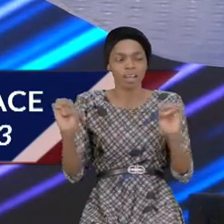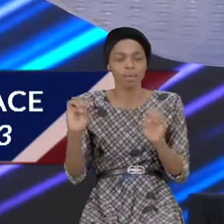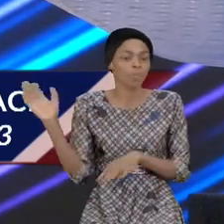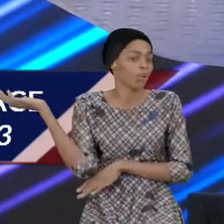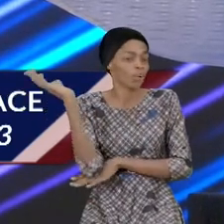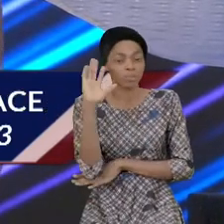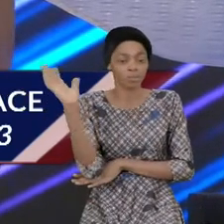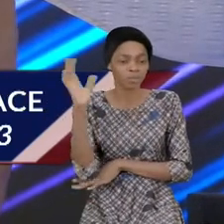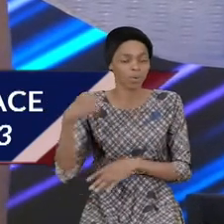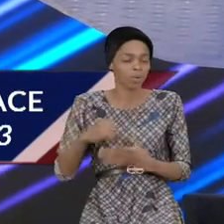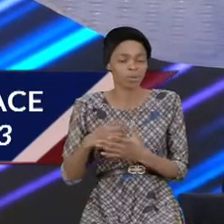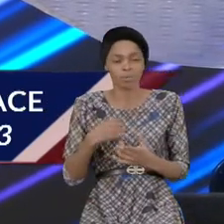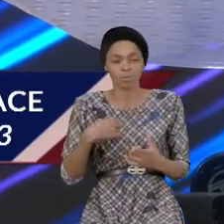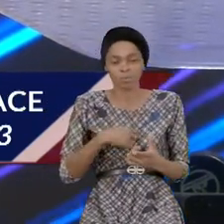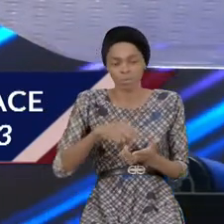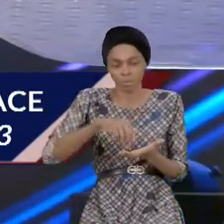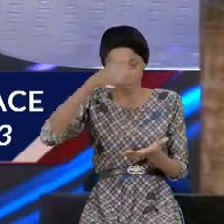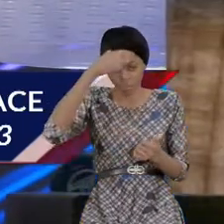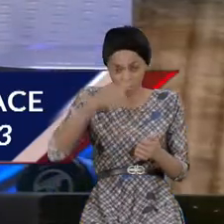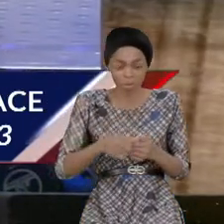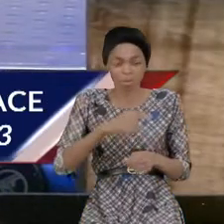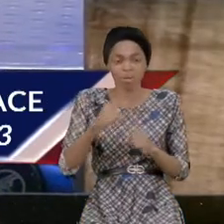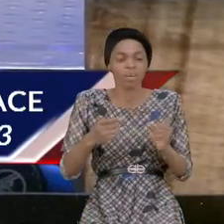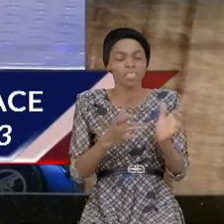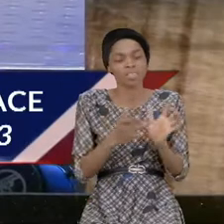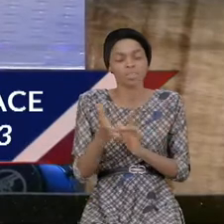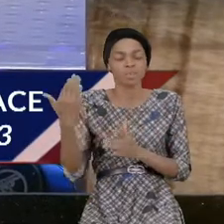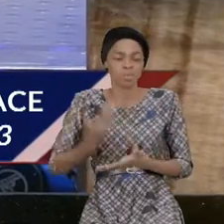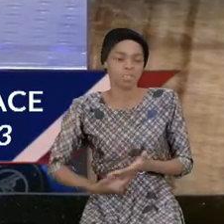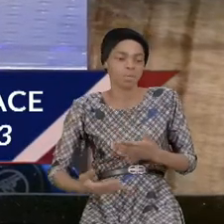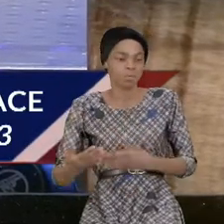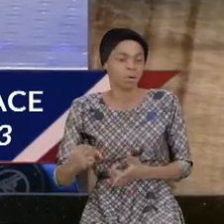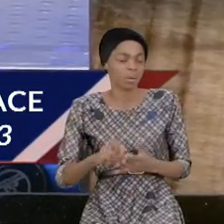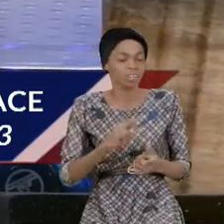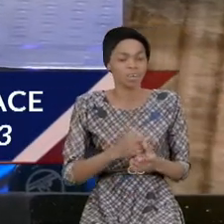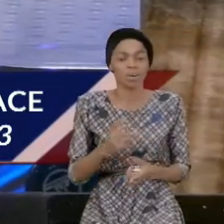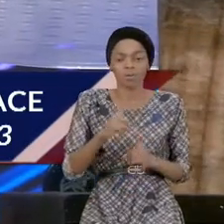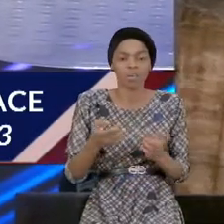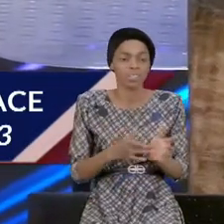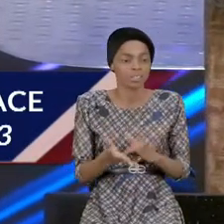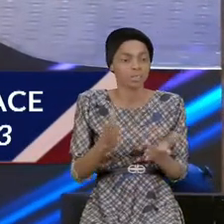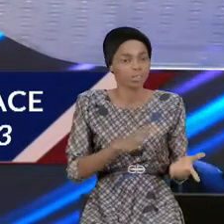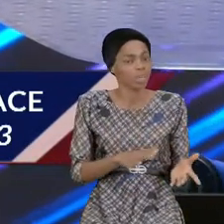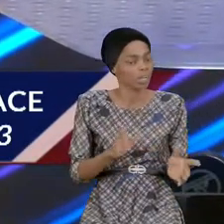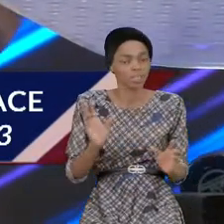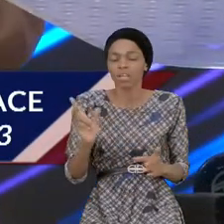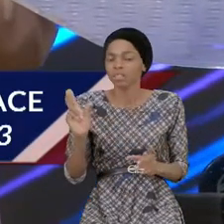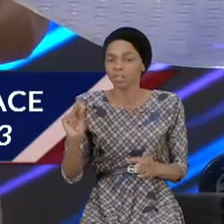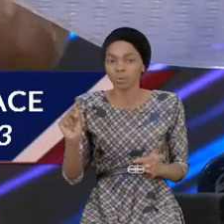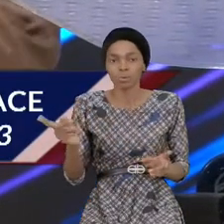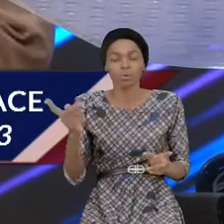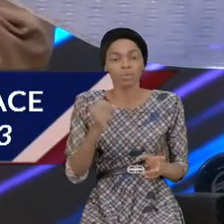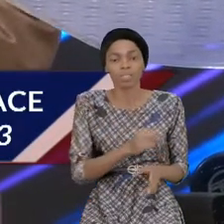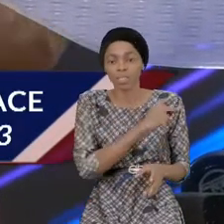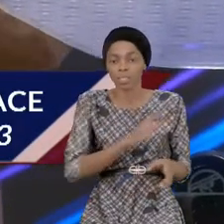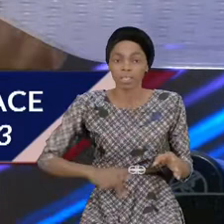and then we remember when Christ was born, and then we're eating and feasting. It says, no, the kingdom of God is not meat